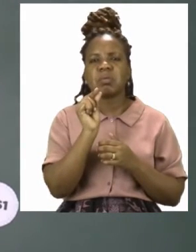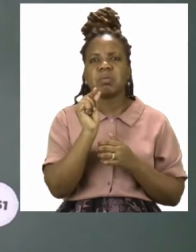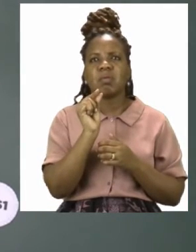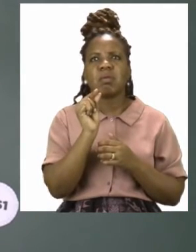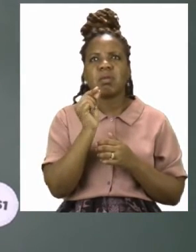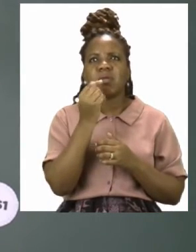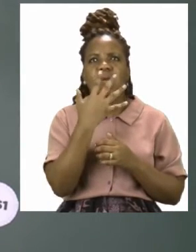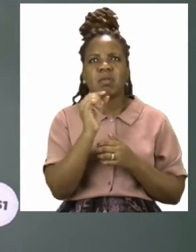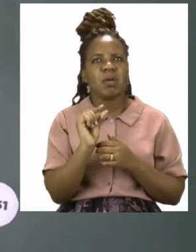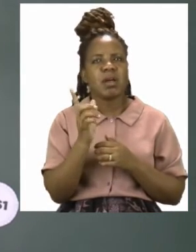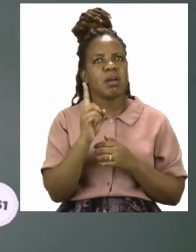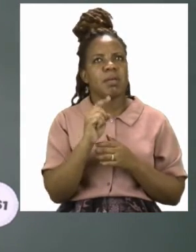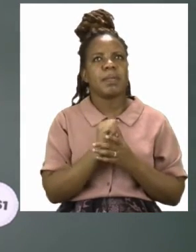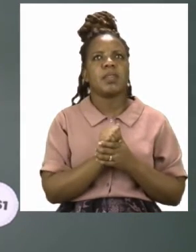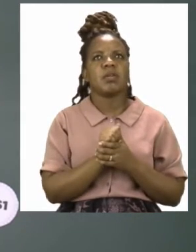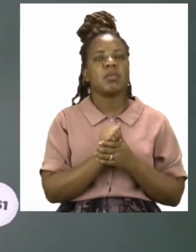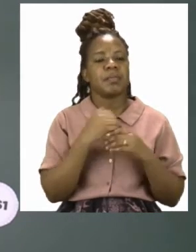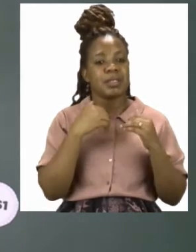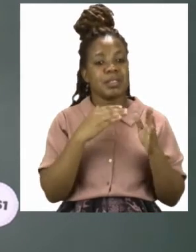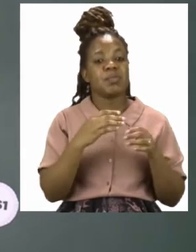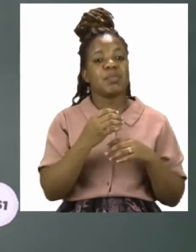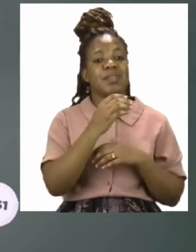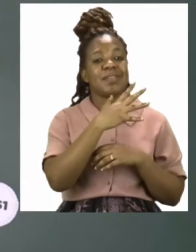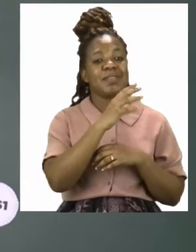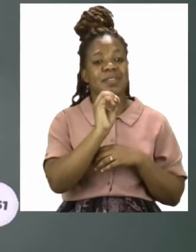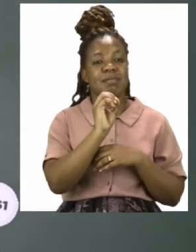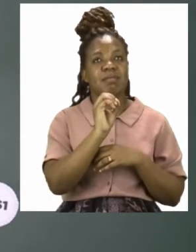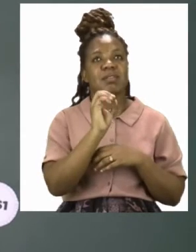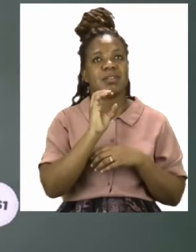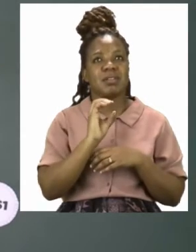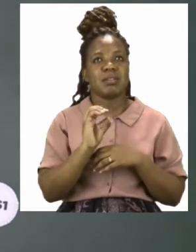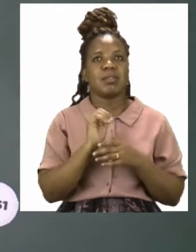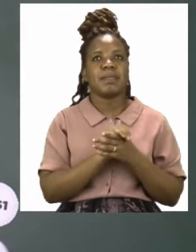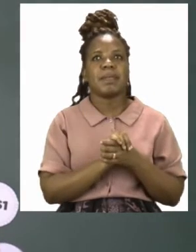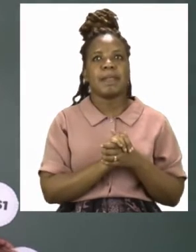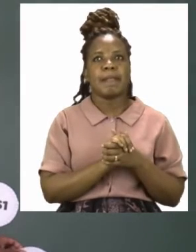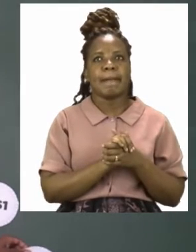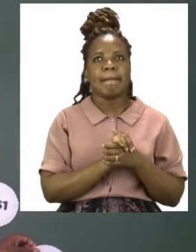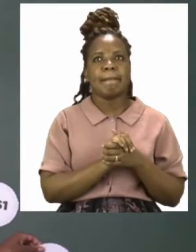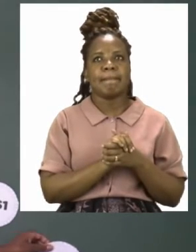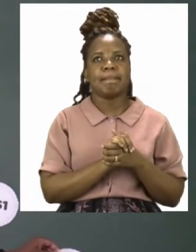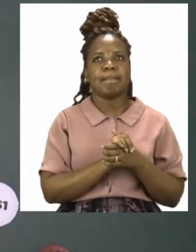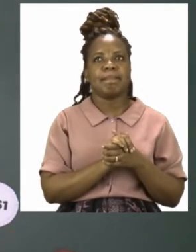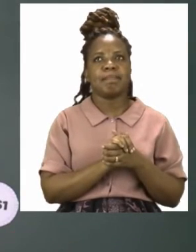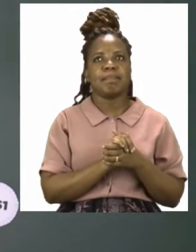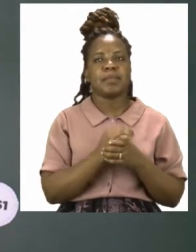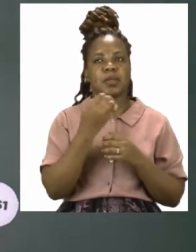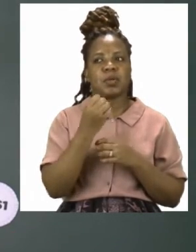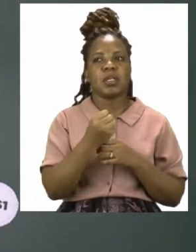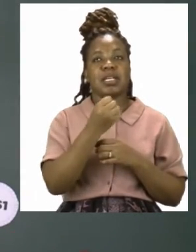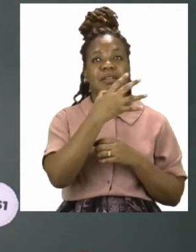start with a big one, 50 cents, like how they did. So, so far, I have 50,